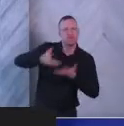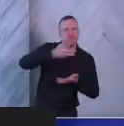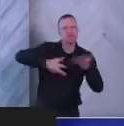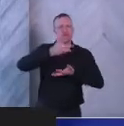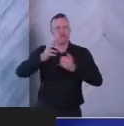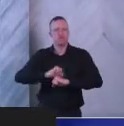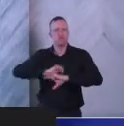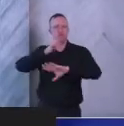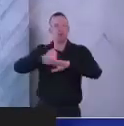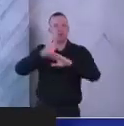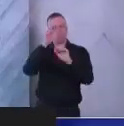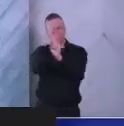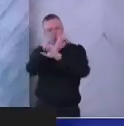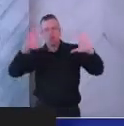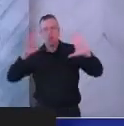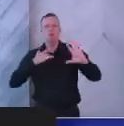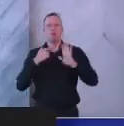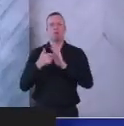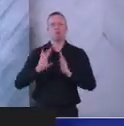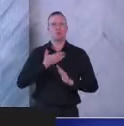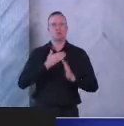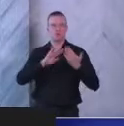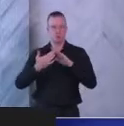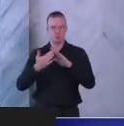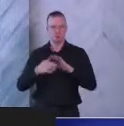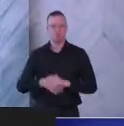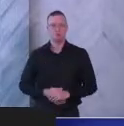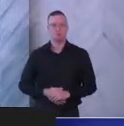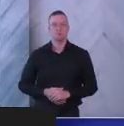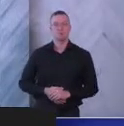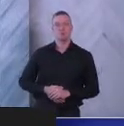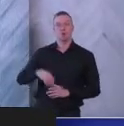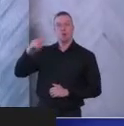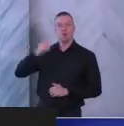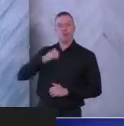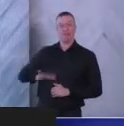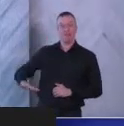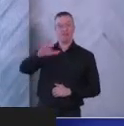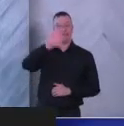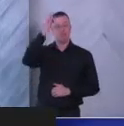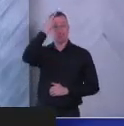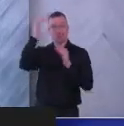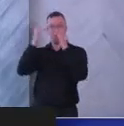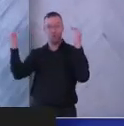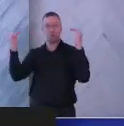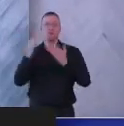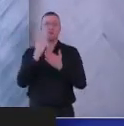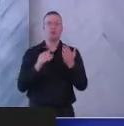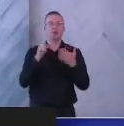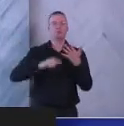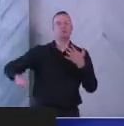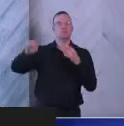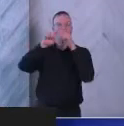I believe is holistic of our community. From a federal level, some of the things that we have